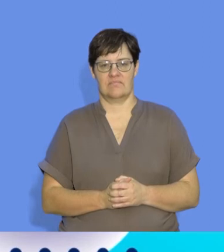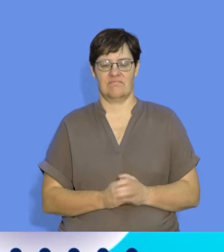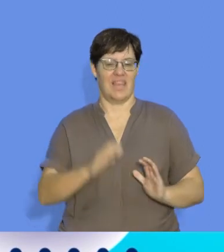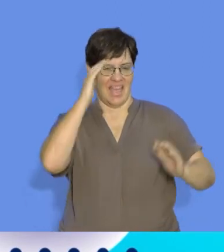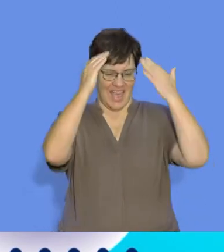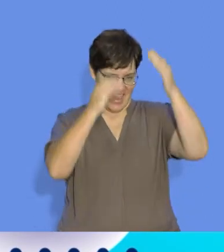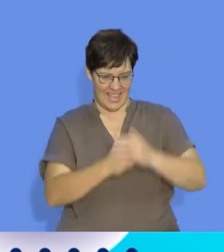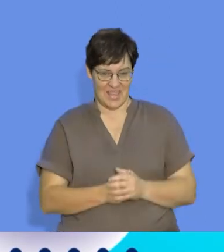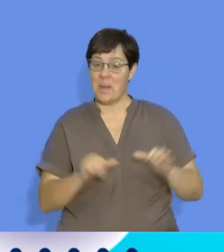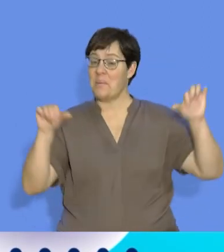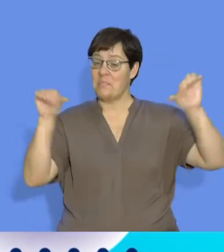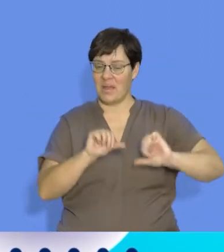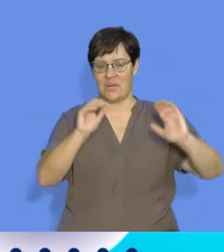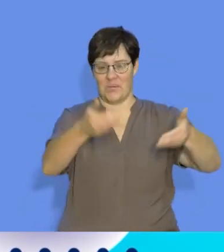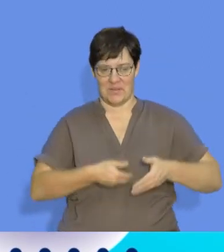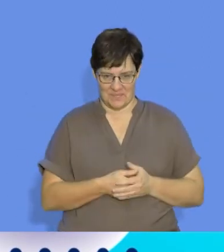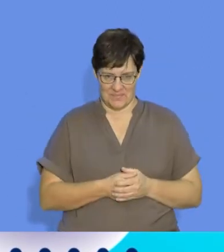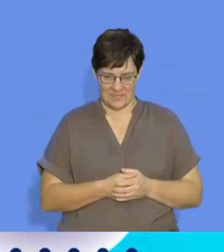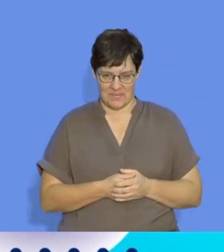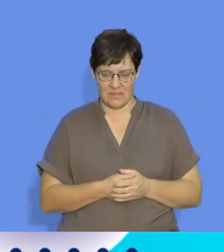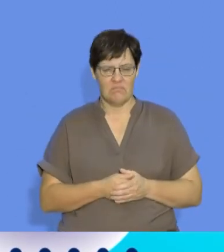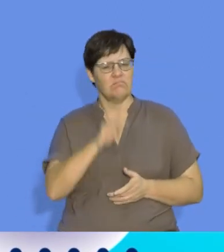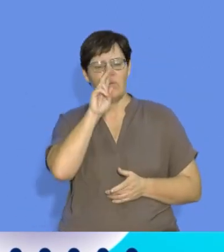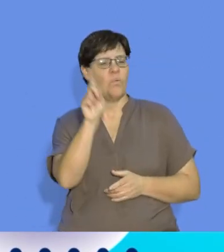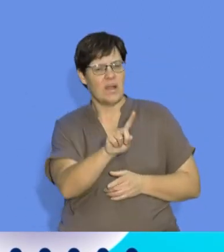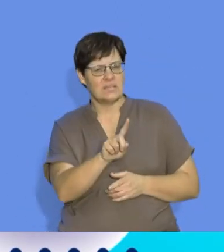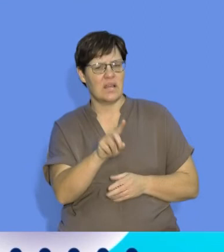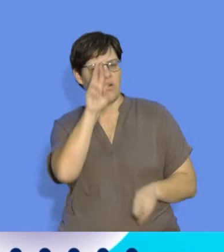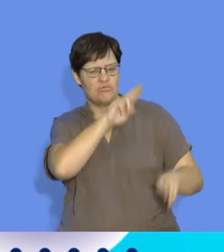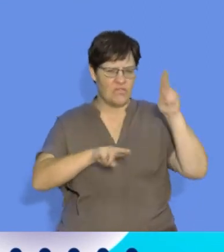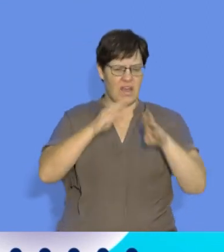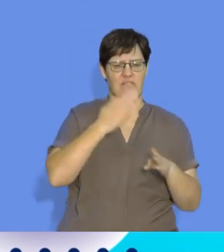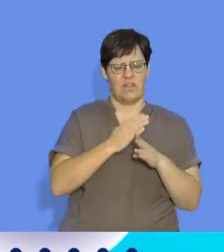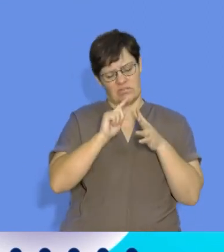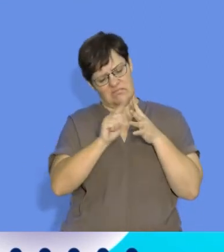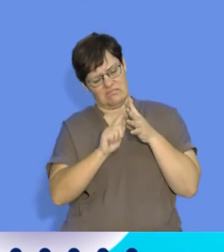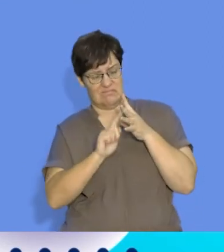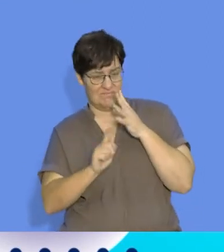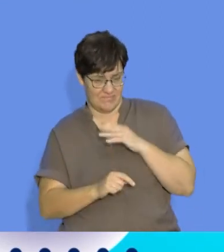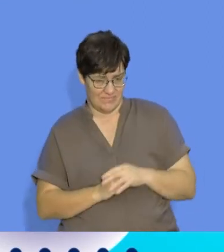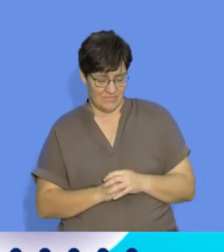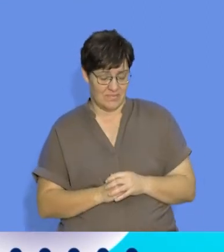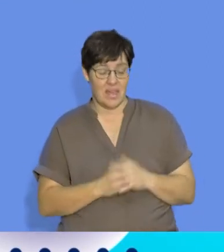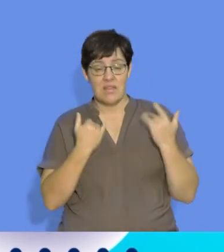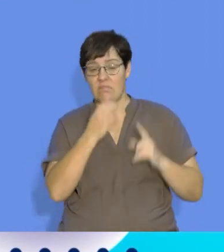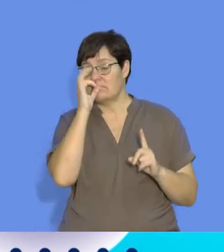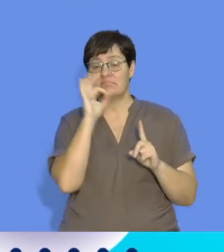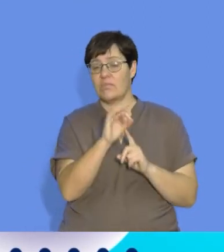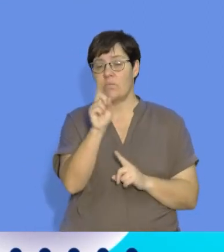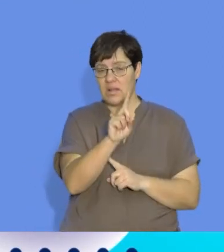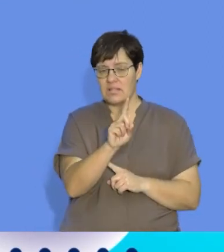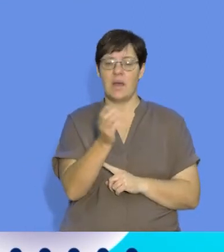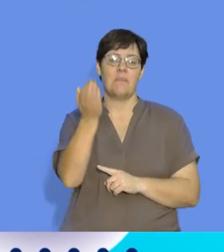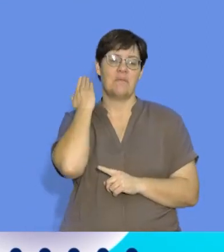Hi guys, welcome back to our lesson. We're still looking at revising functions. Specifically, we're looking at questions